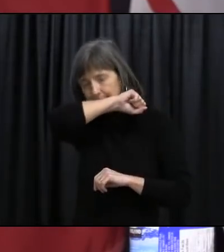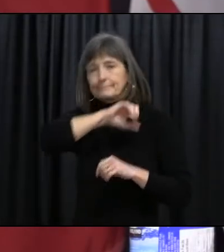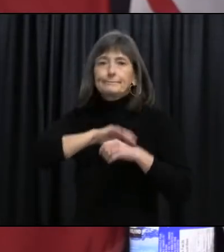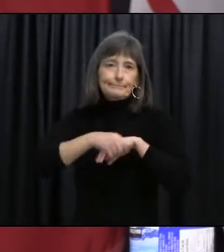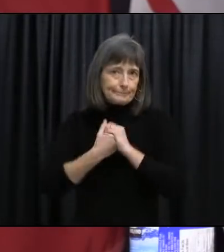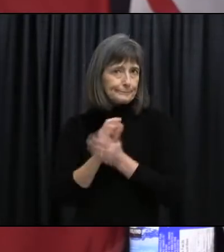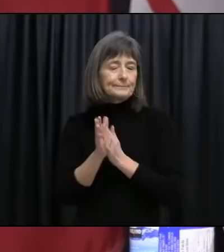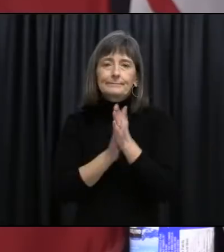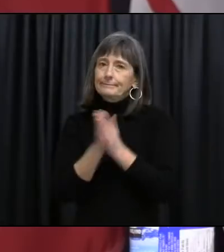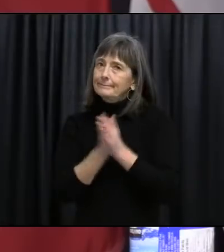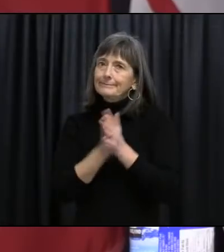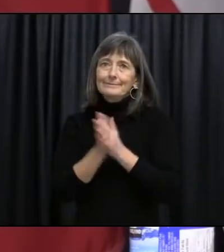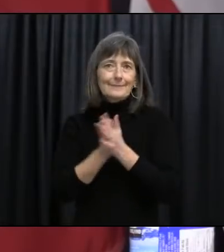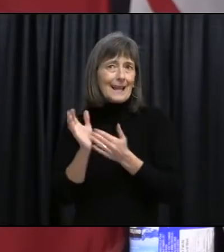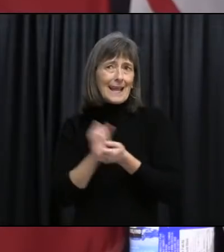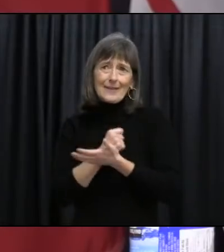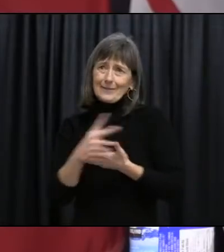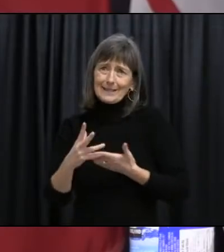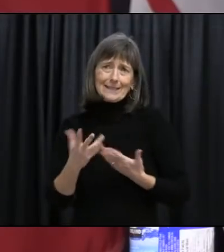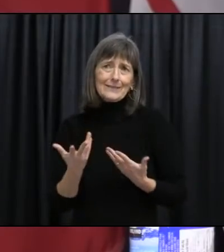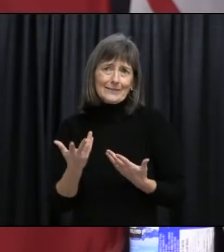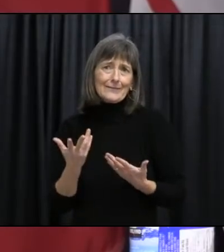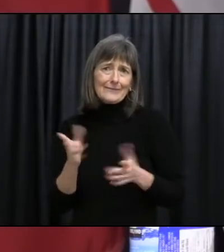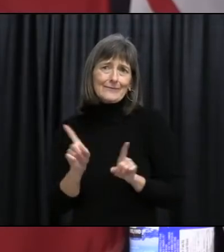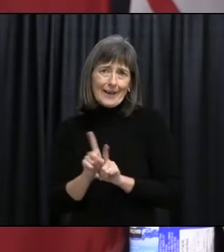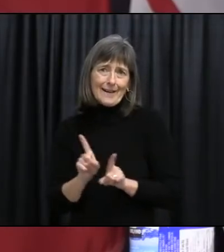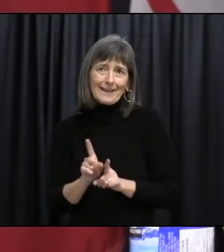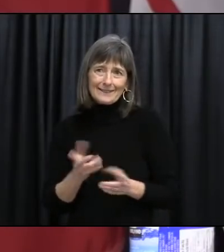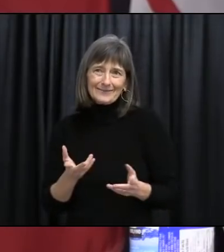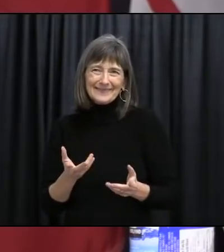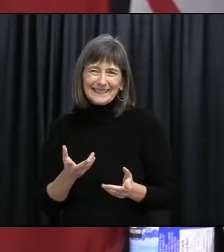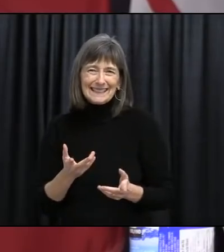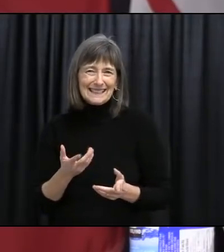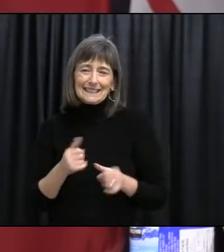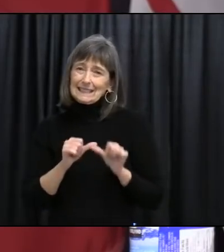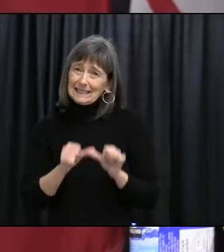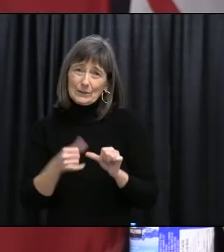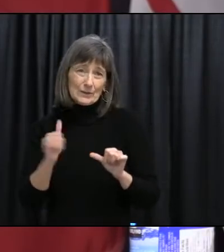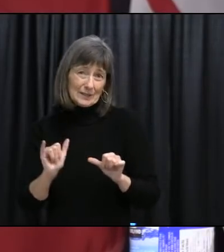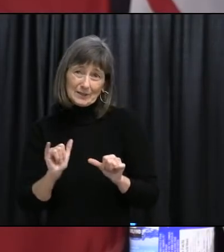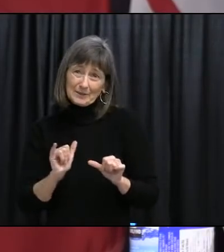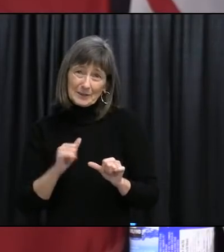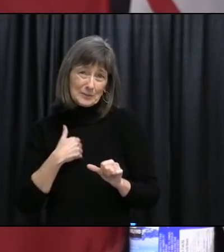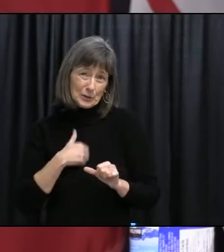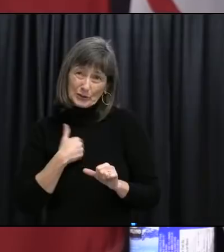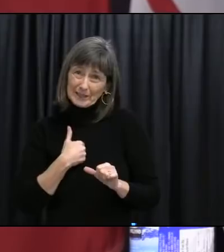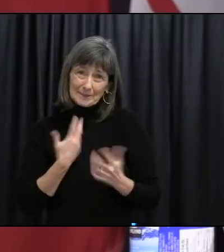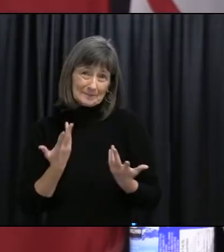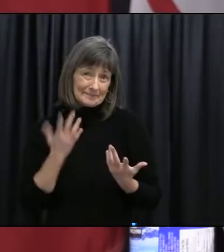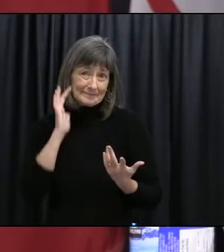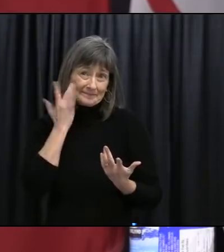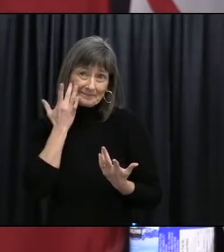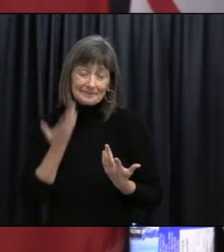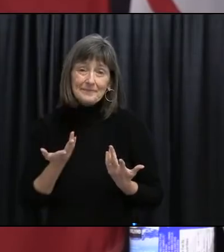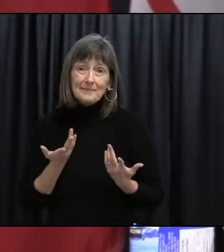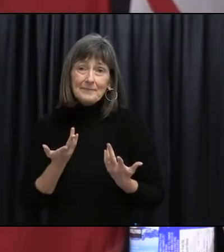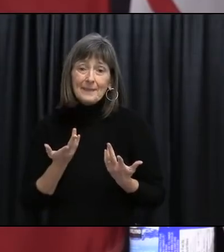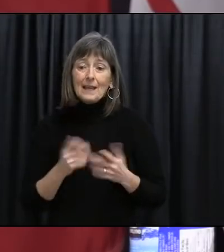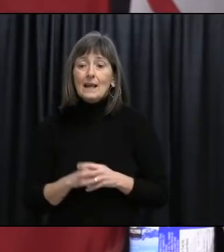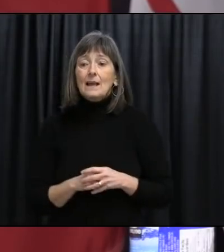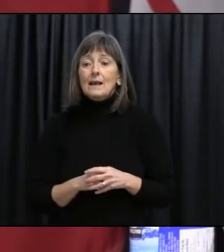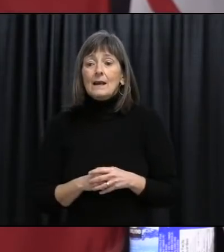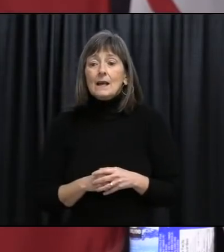etiquette and use hand sanitizer or soap and water. Those things will have to stay with us,